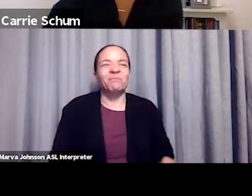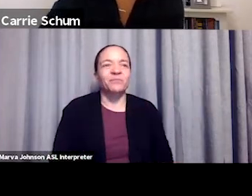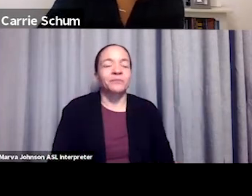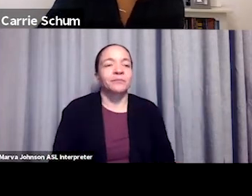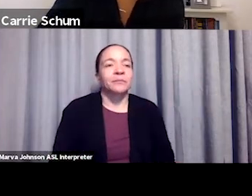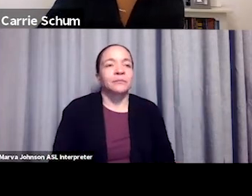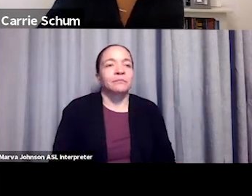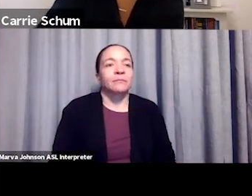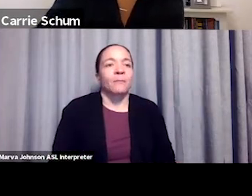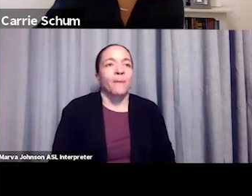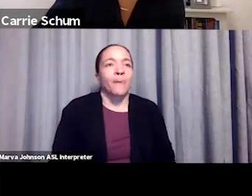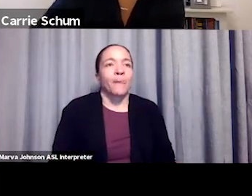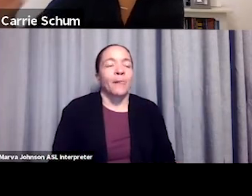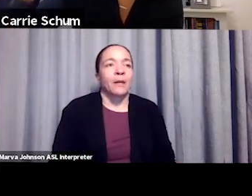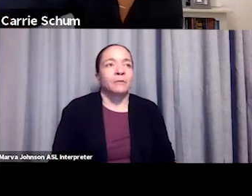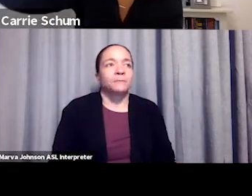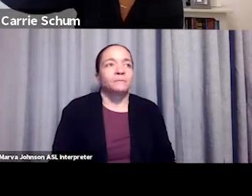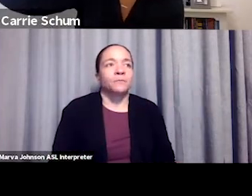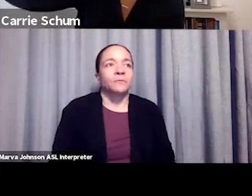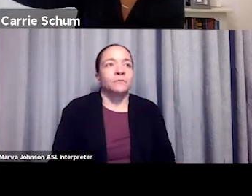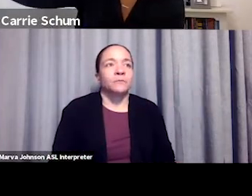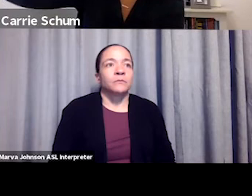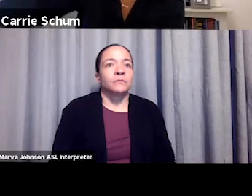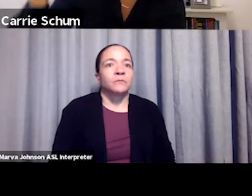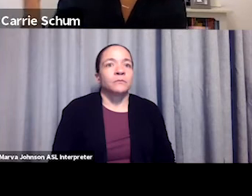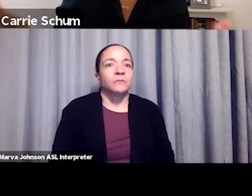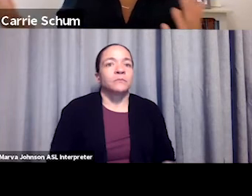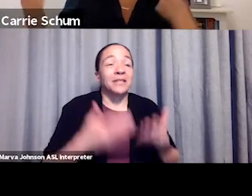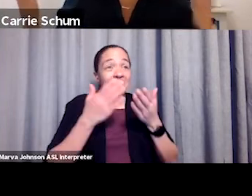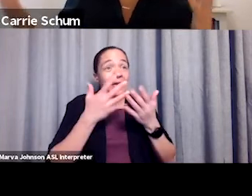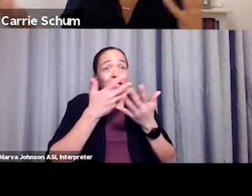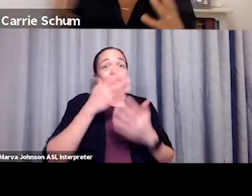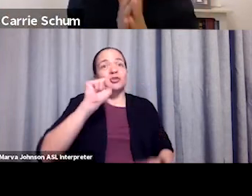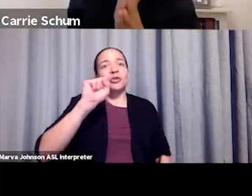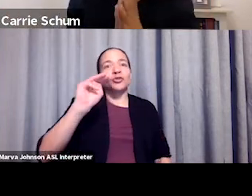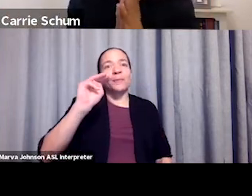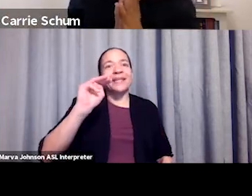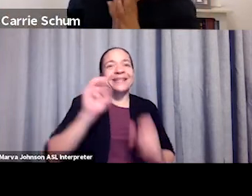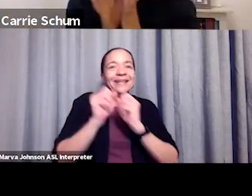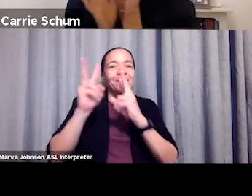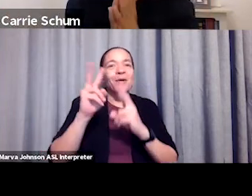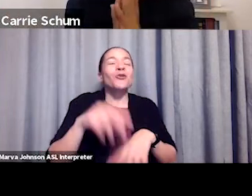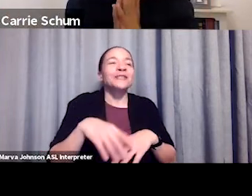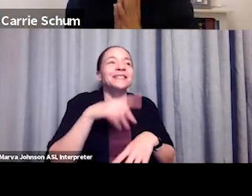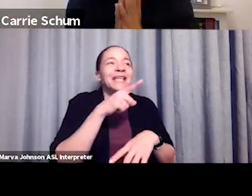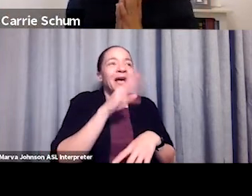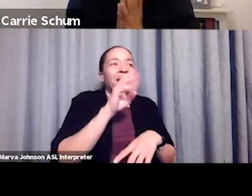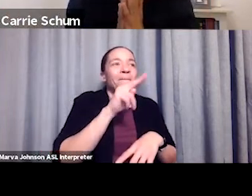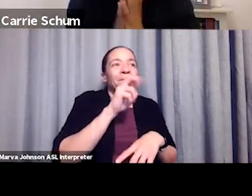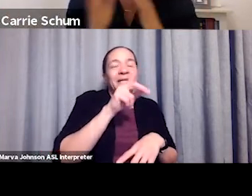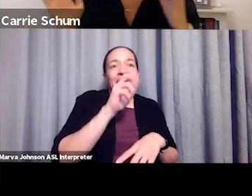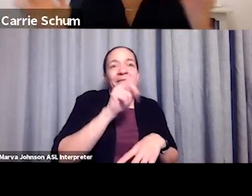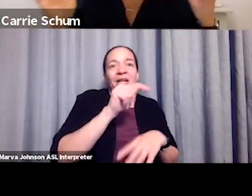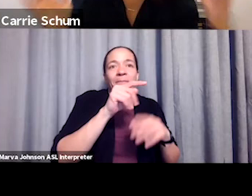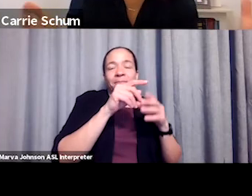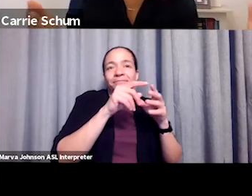And then finally, if you take it to its ultimate, you know, this is what a social media post. So for your benevolent idealists who want to make a difference and join a